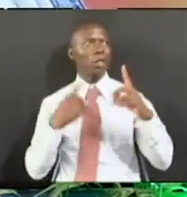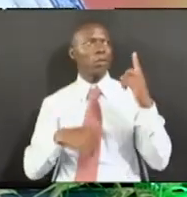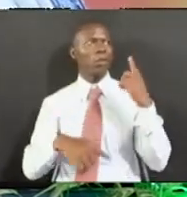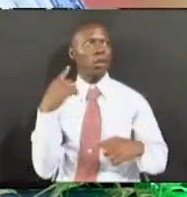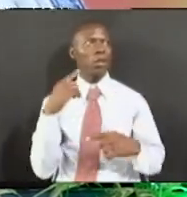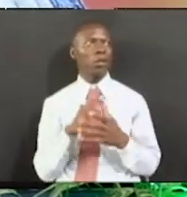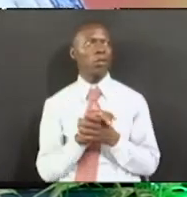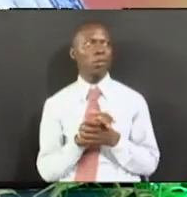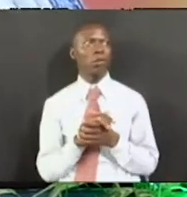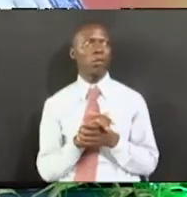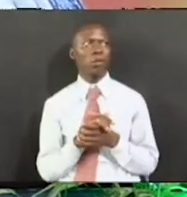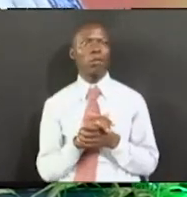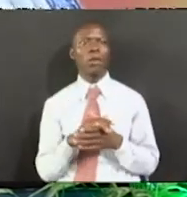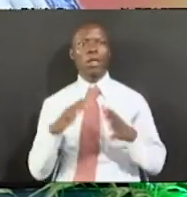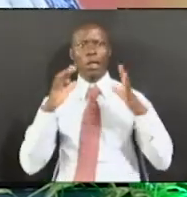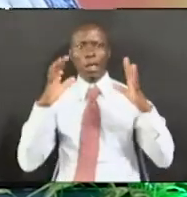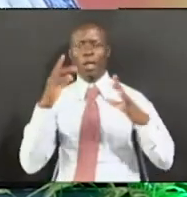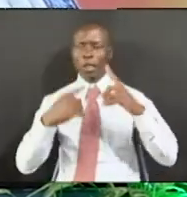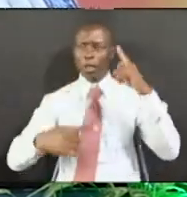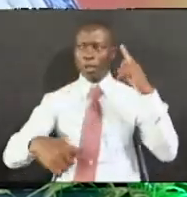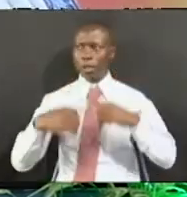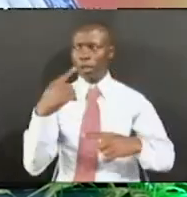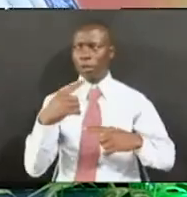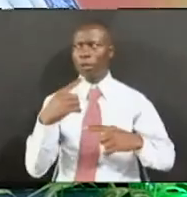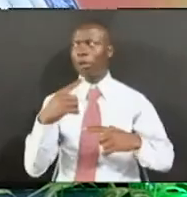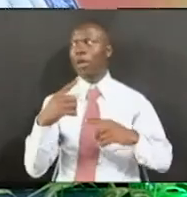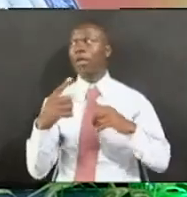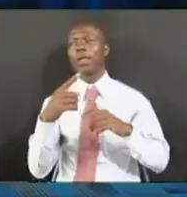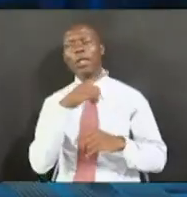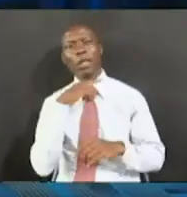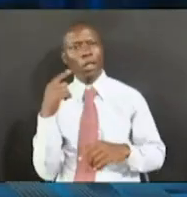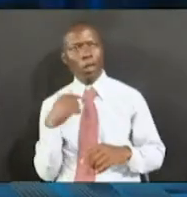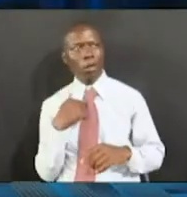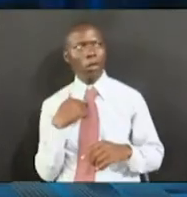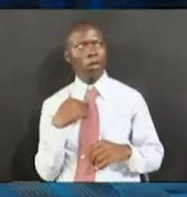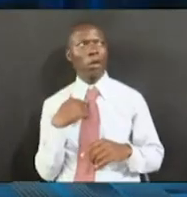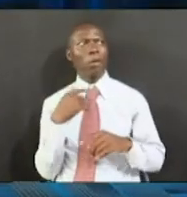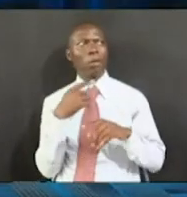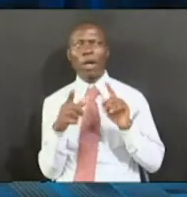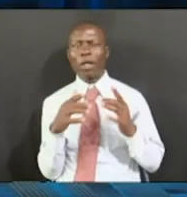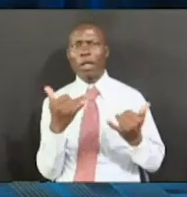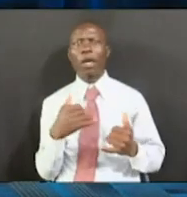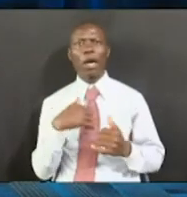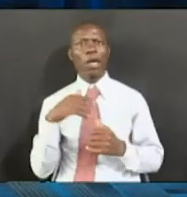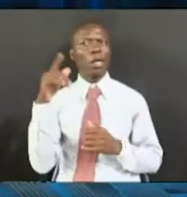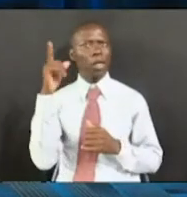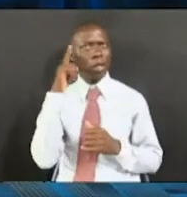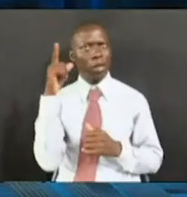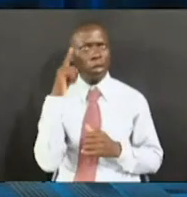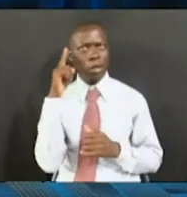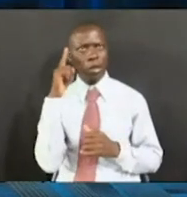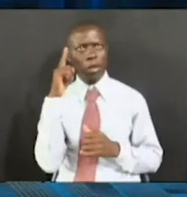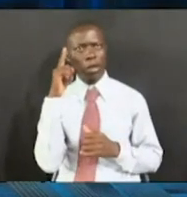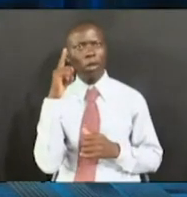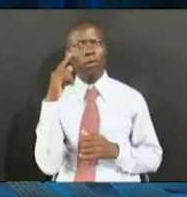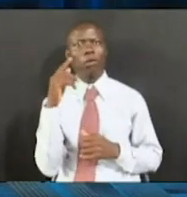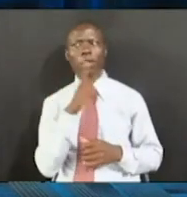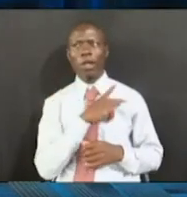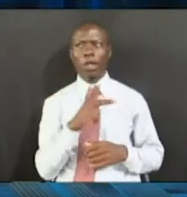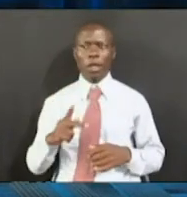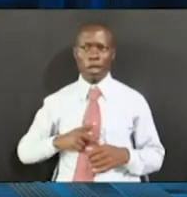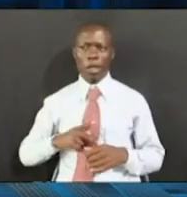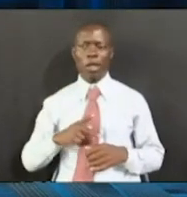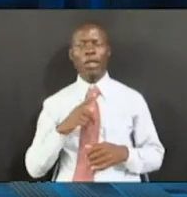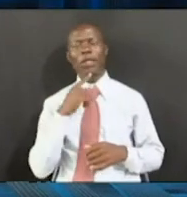The greatest champion, because I decided, no, if they are killing me, I was now listening to the voices of the Jews saying, crucify